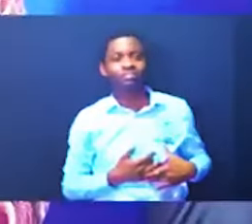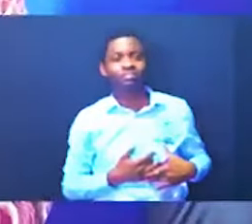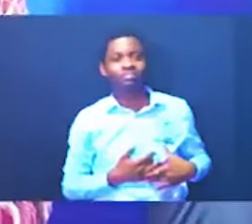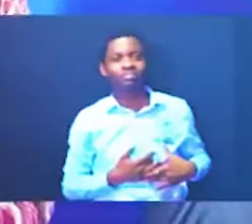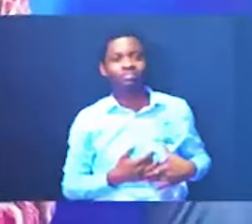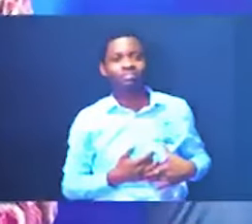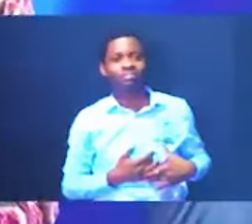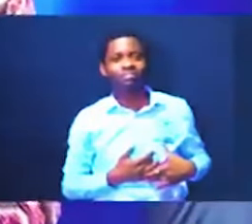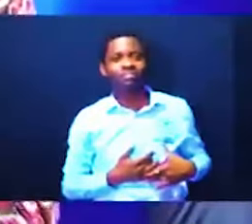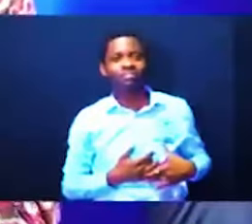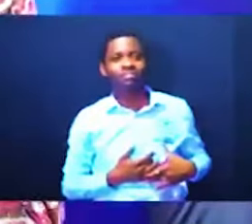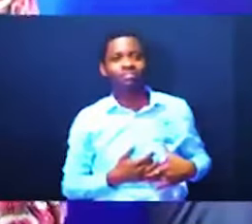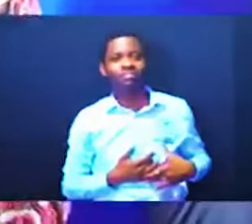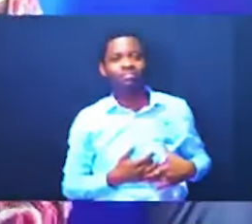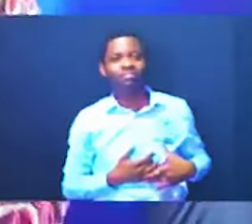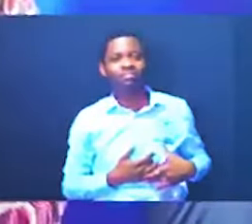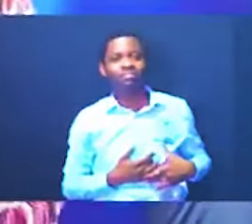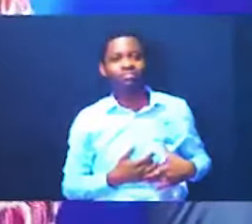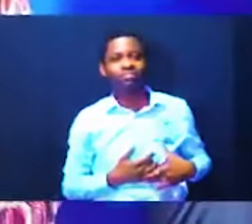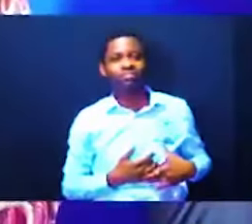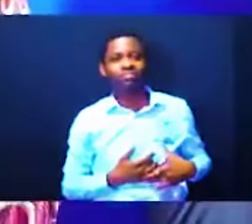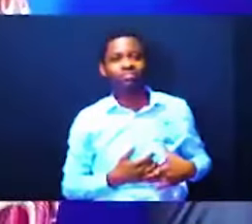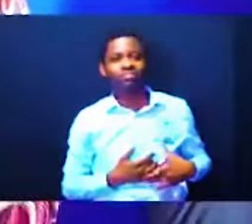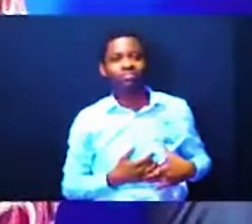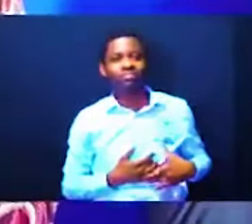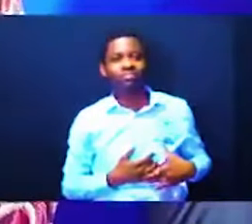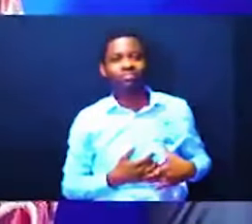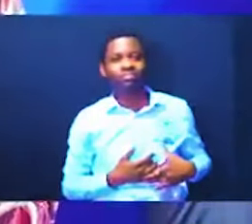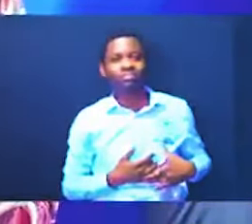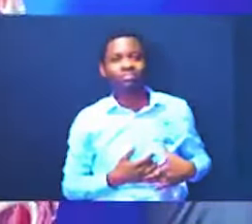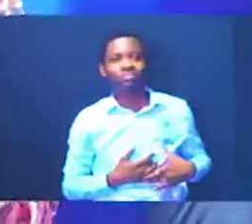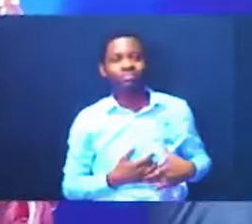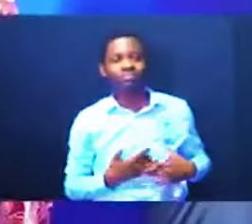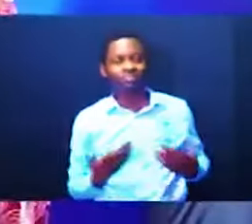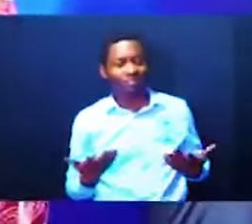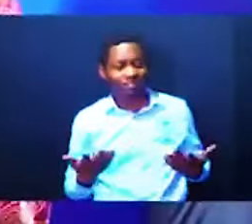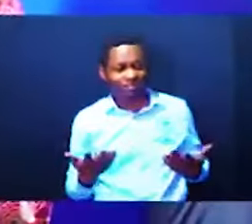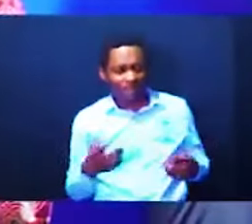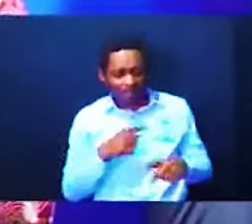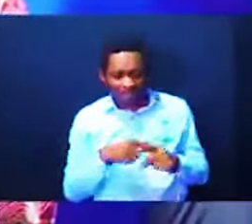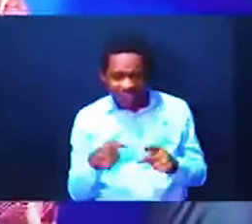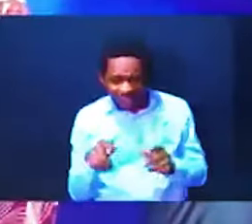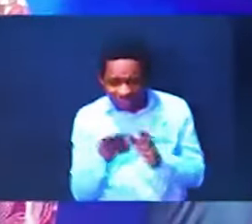was prophesying in his house. Prophesying, is it from God or from